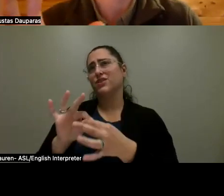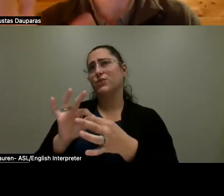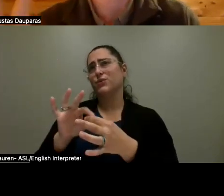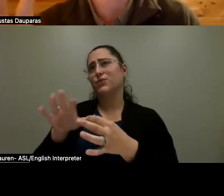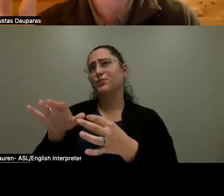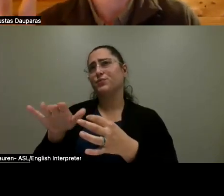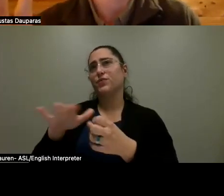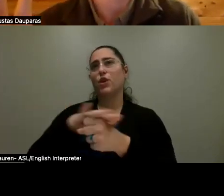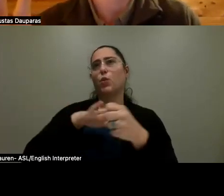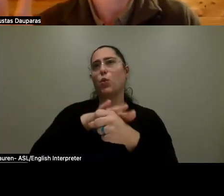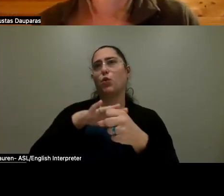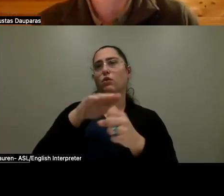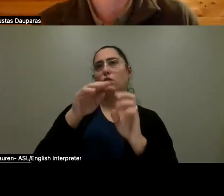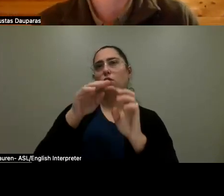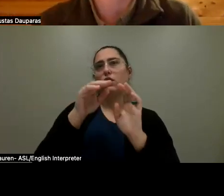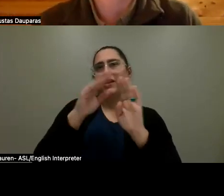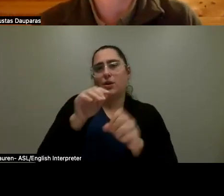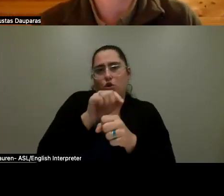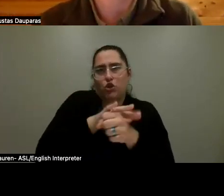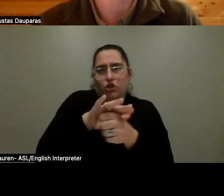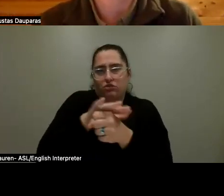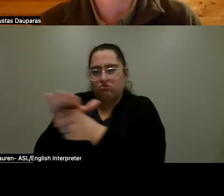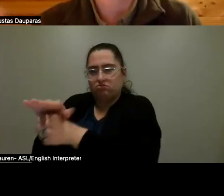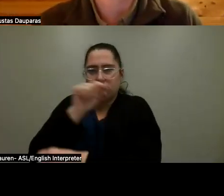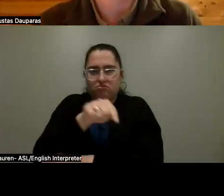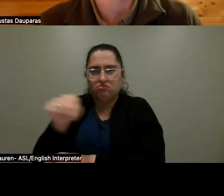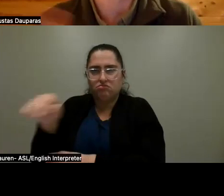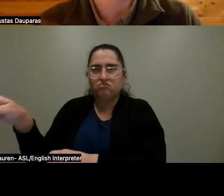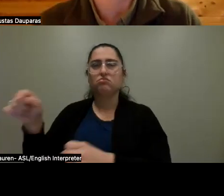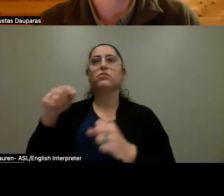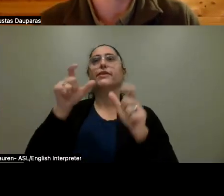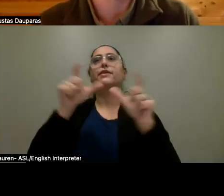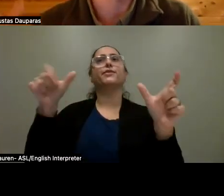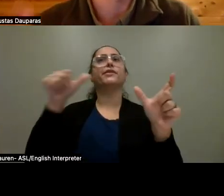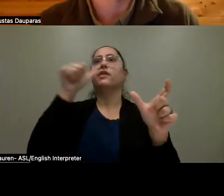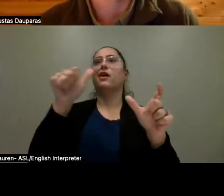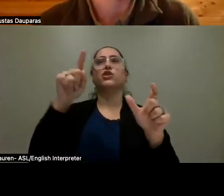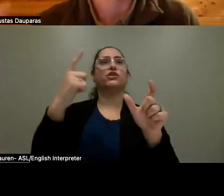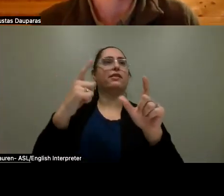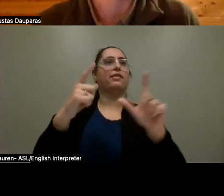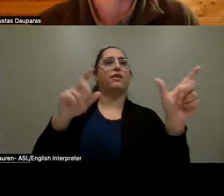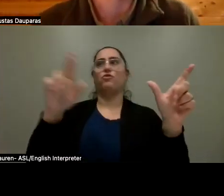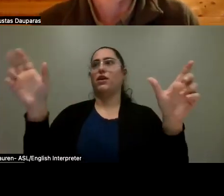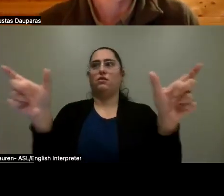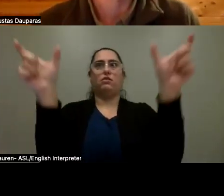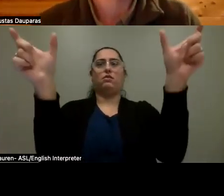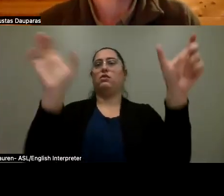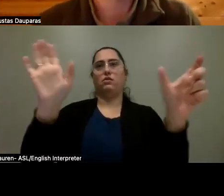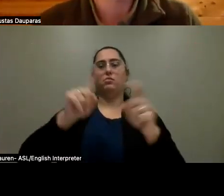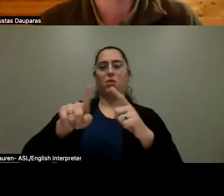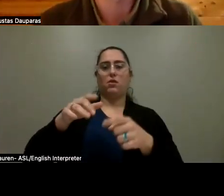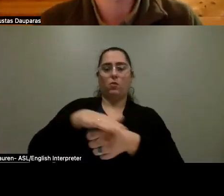sort of neighborhoods, that in this whole sequence is not a function of the left to right, it's these local neighborhoods that are determining,